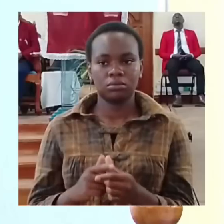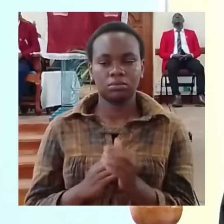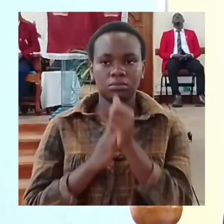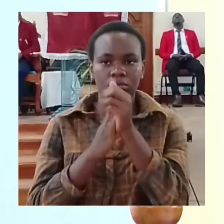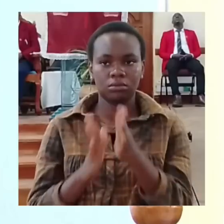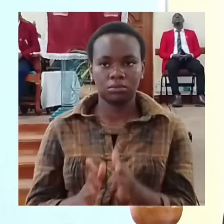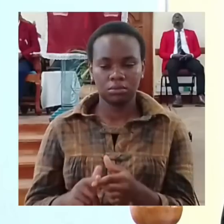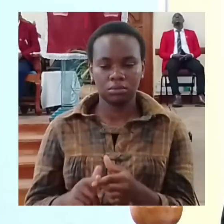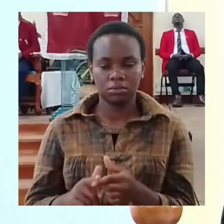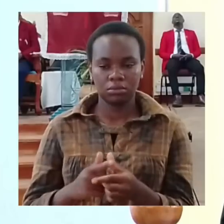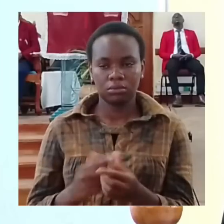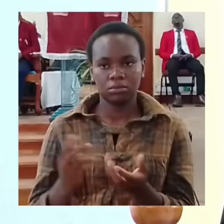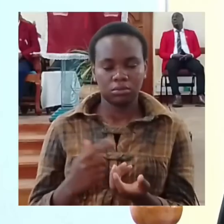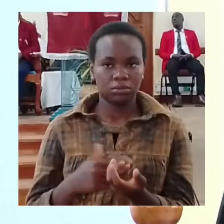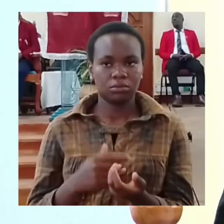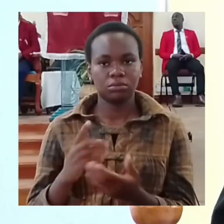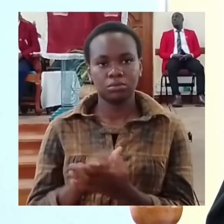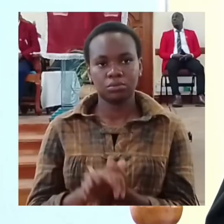rĩu tũtikĩrĩ countdown.